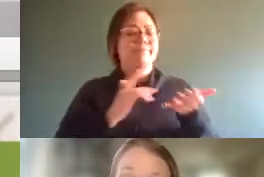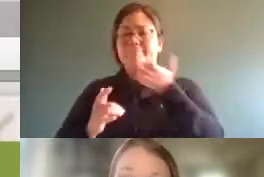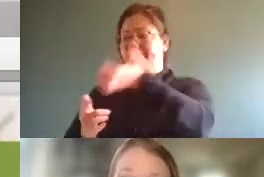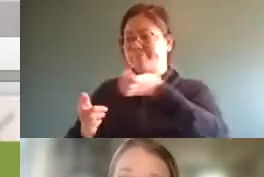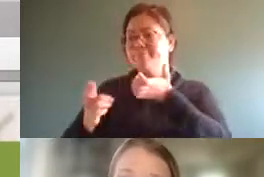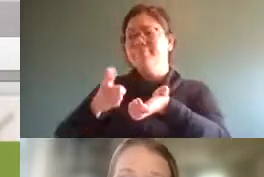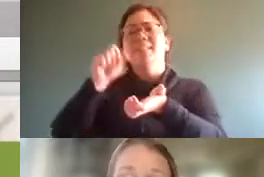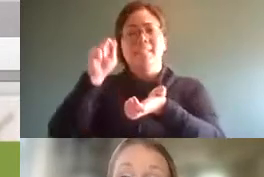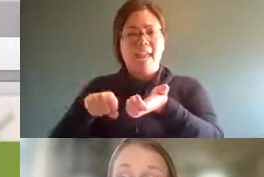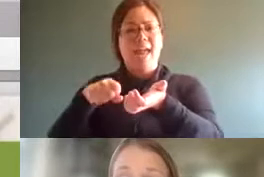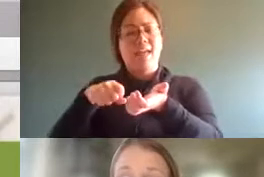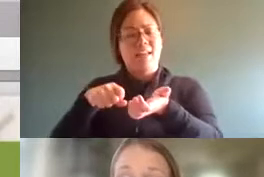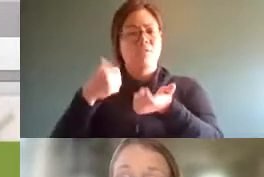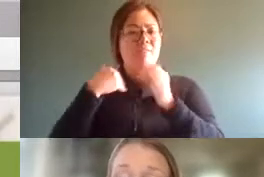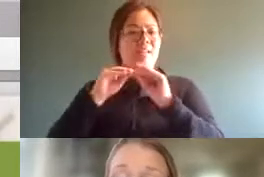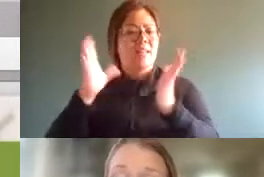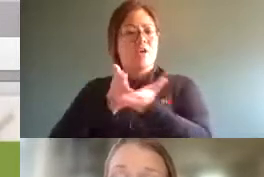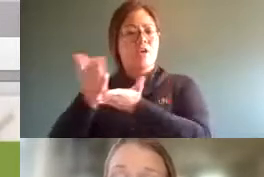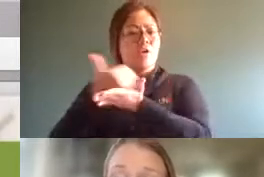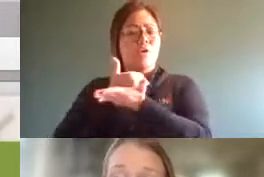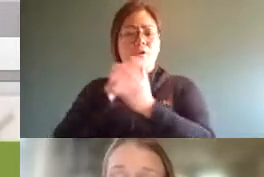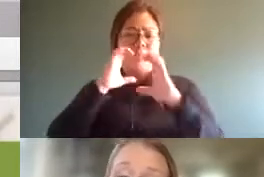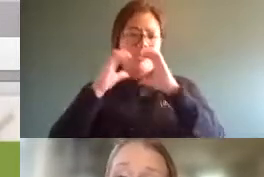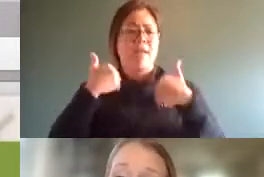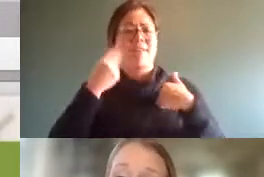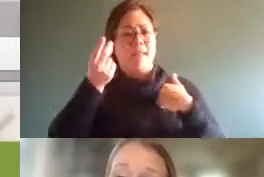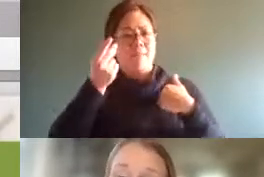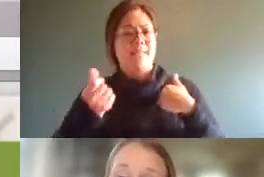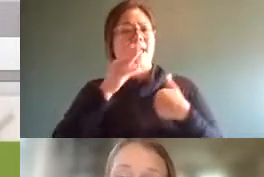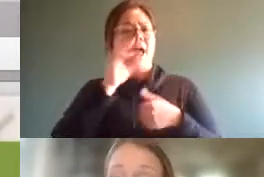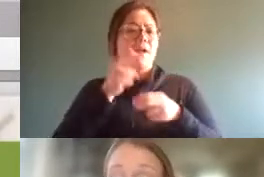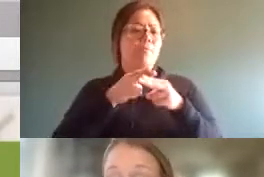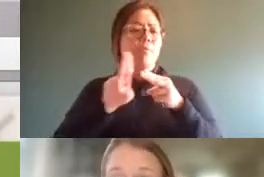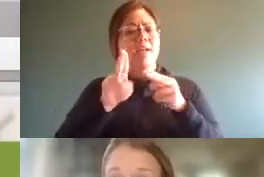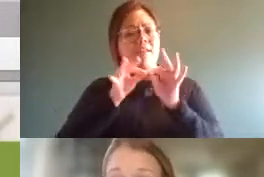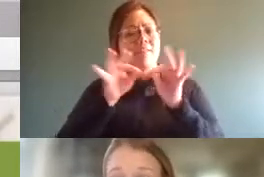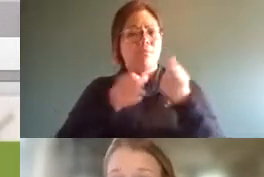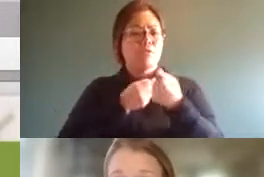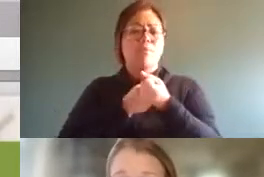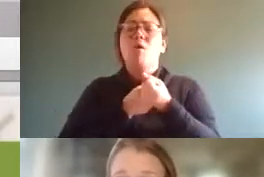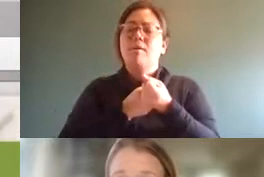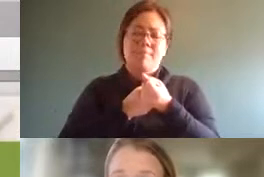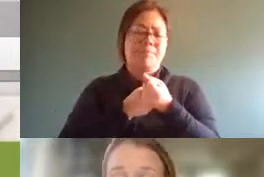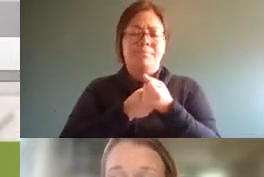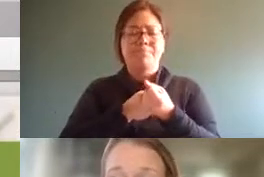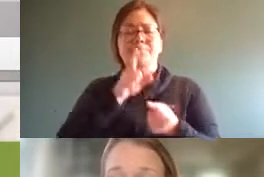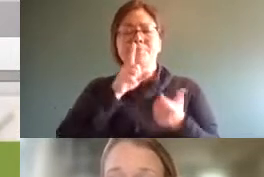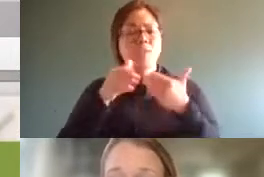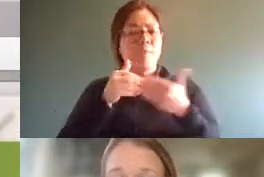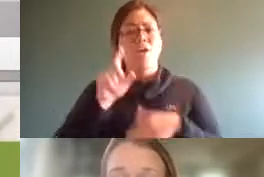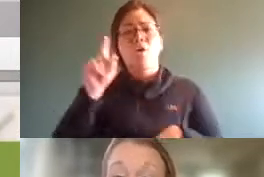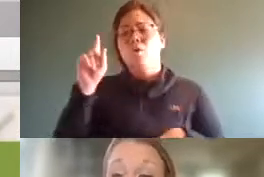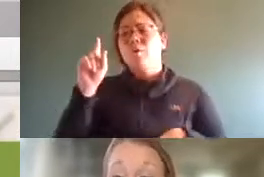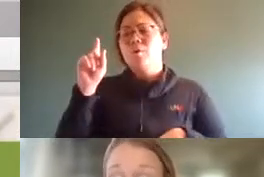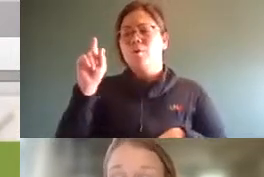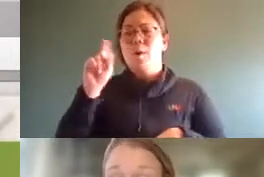they're telling them. They can get that immediate and brief language support, no matter where your bilingual employees